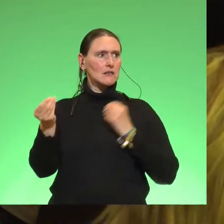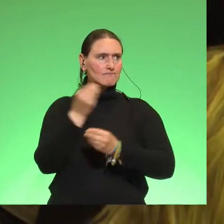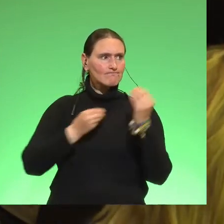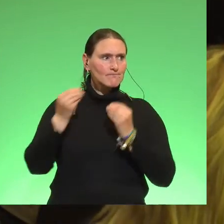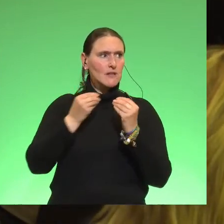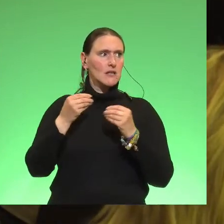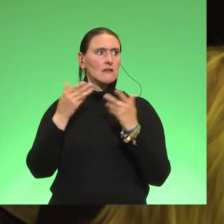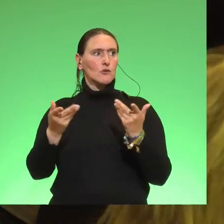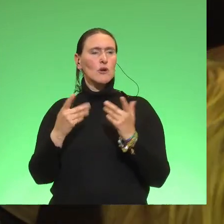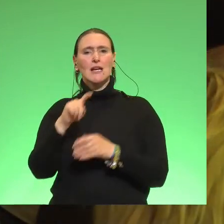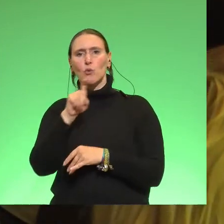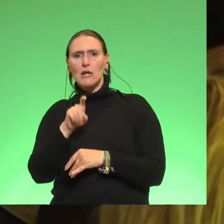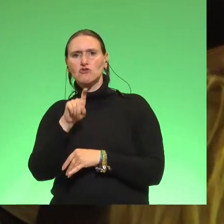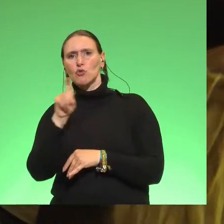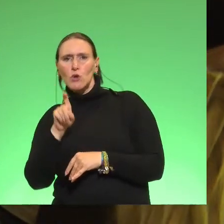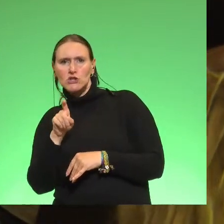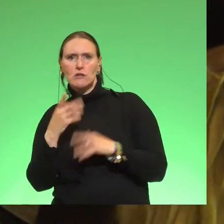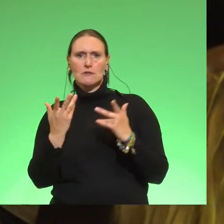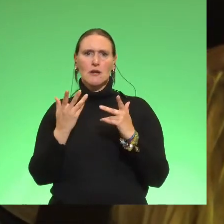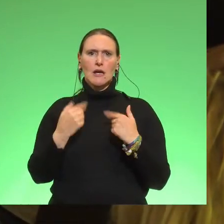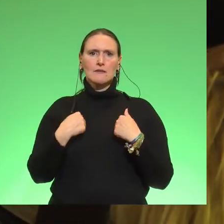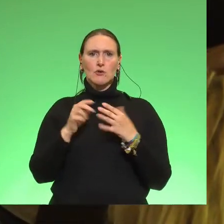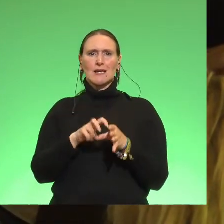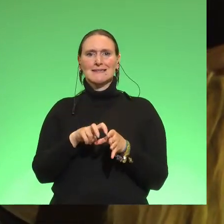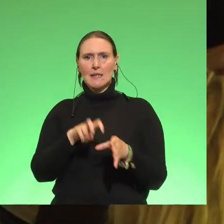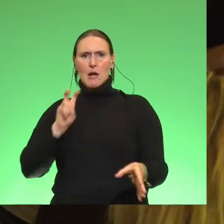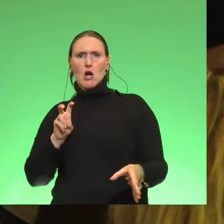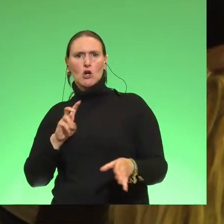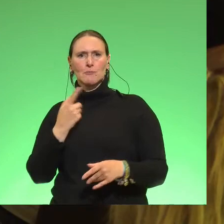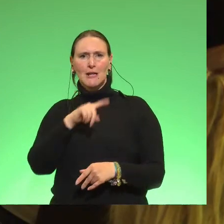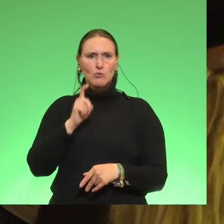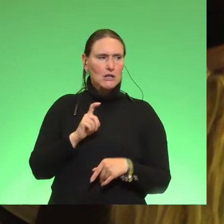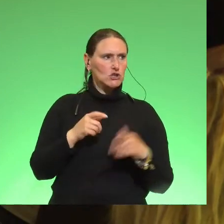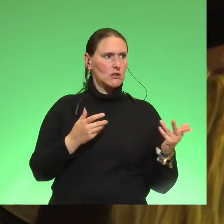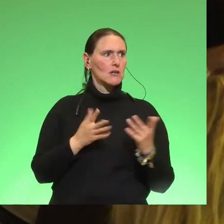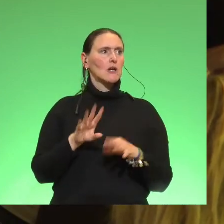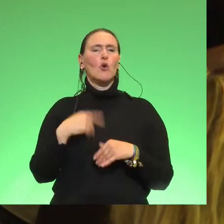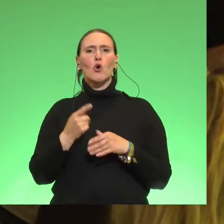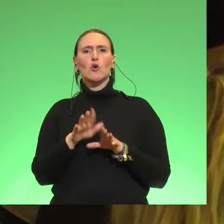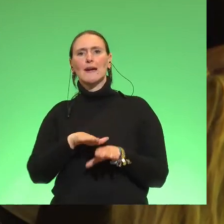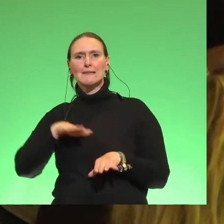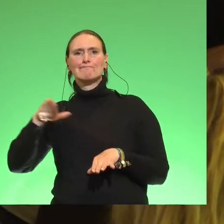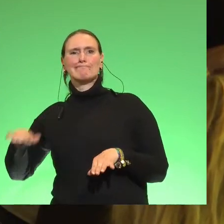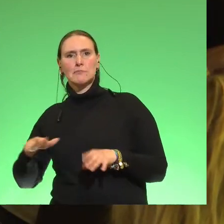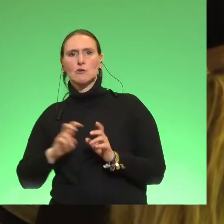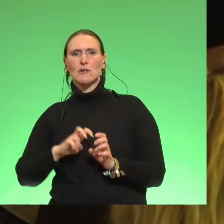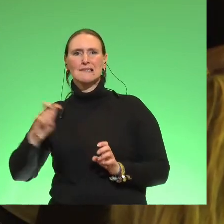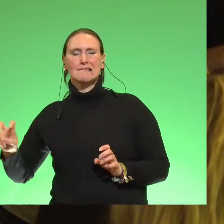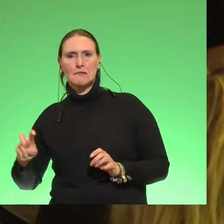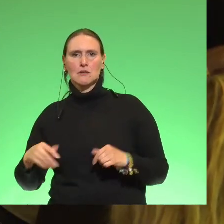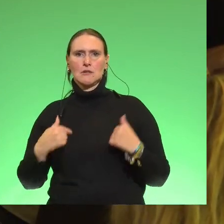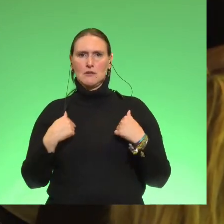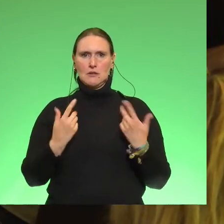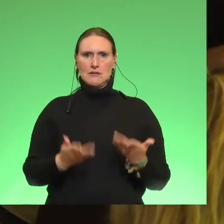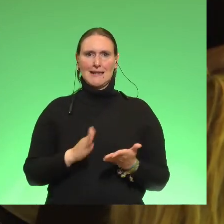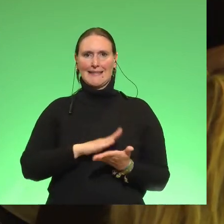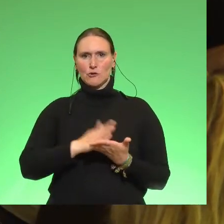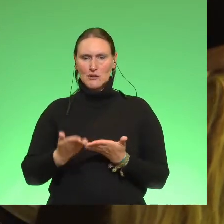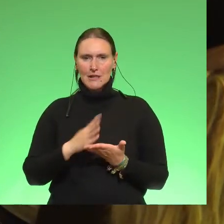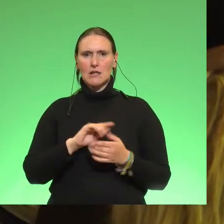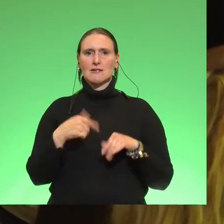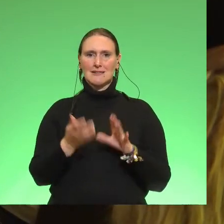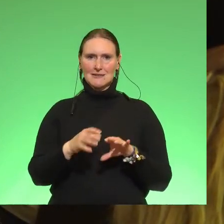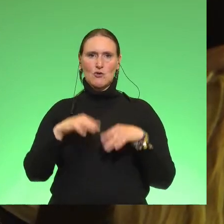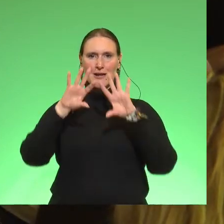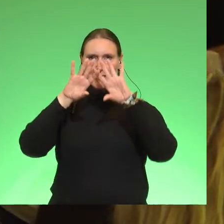around questions around what it means to step out and what it means to step away. As someone that does a lot of translation between the global